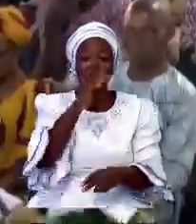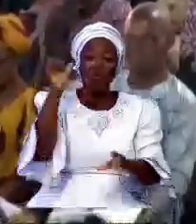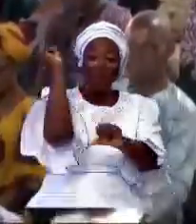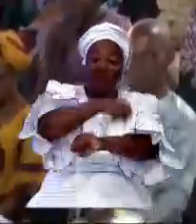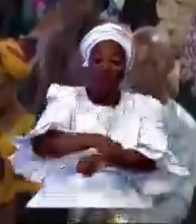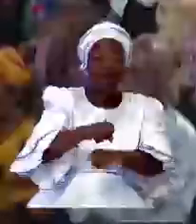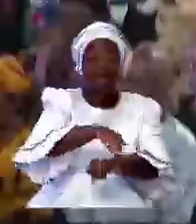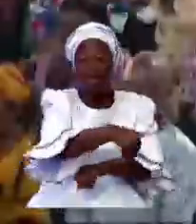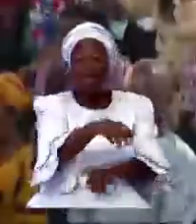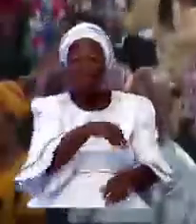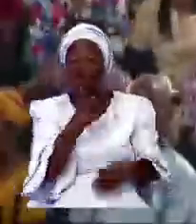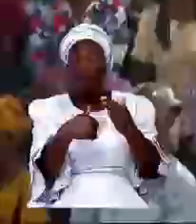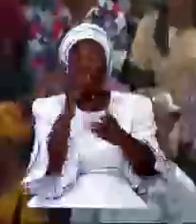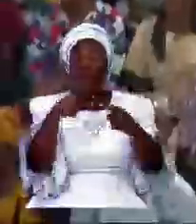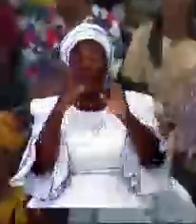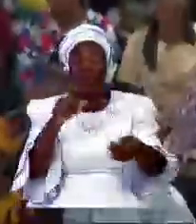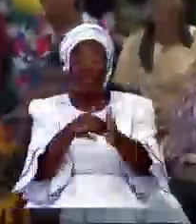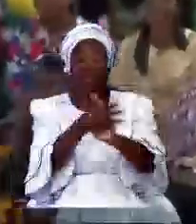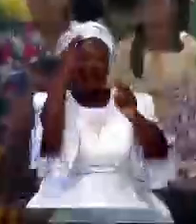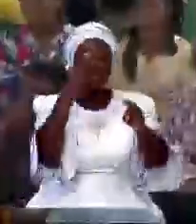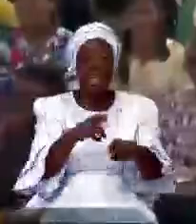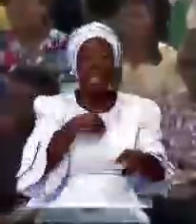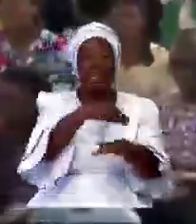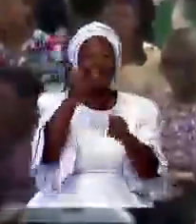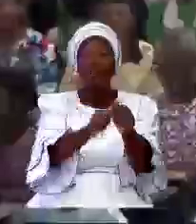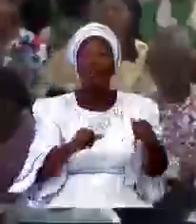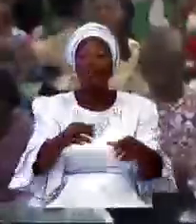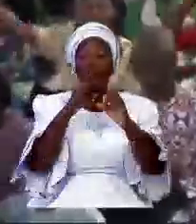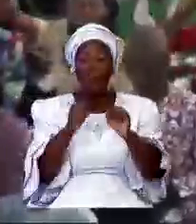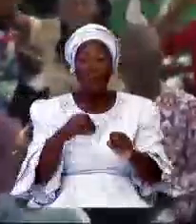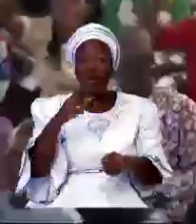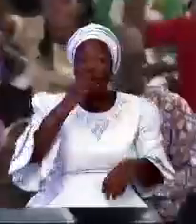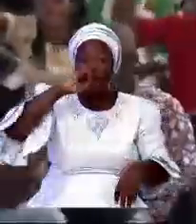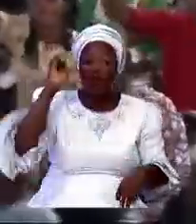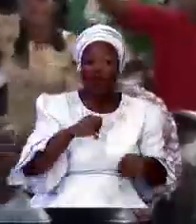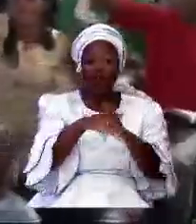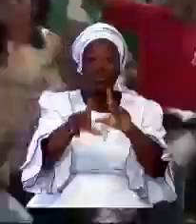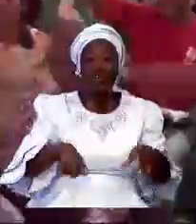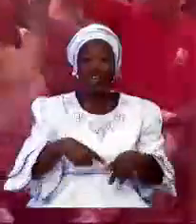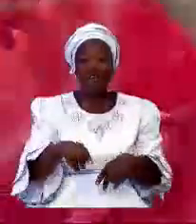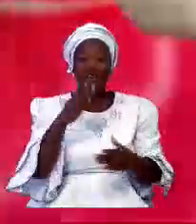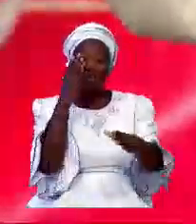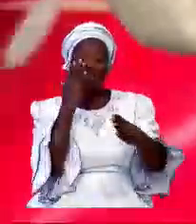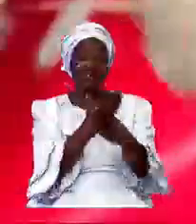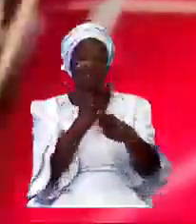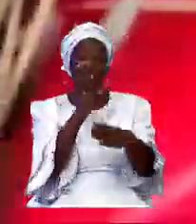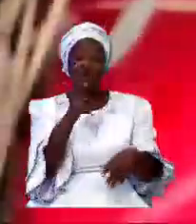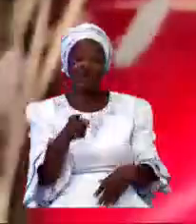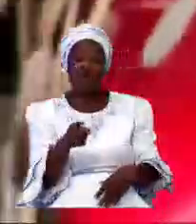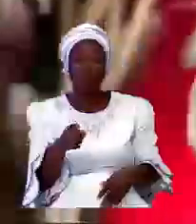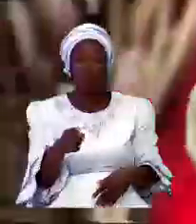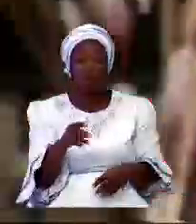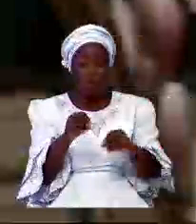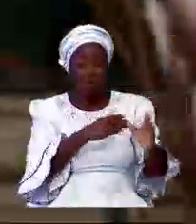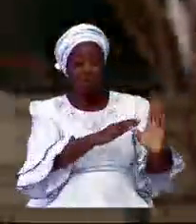climb mountains. You will overcome enemies and every power of